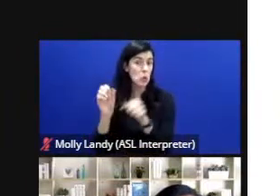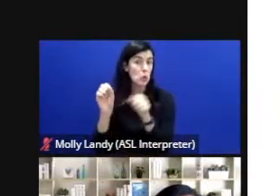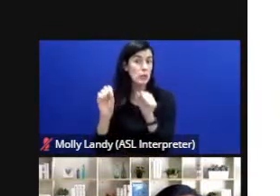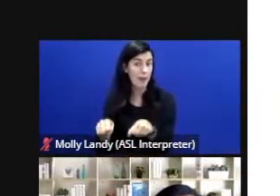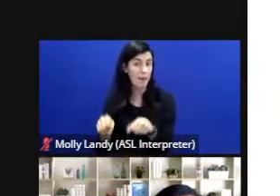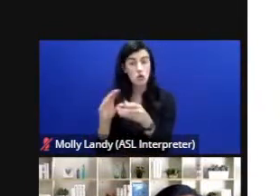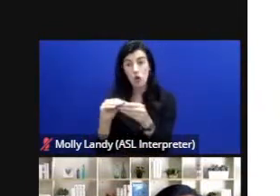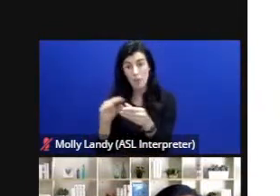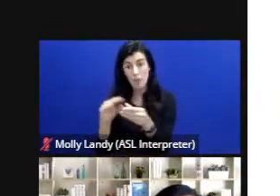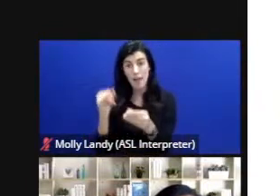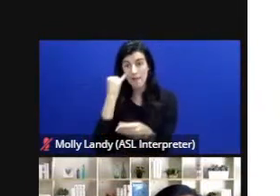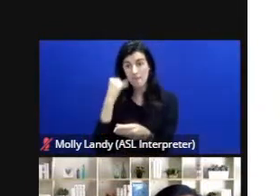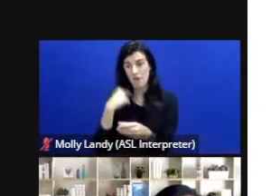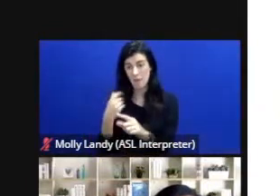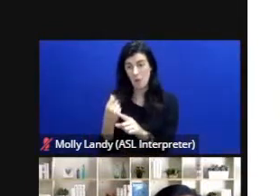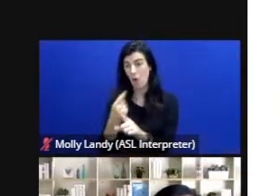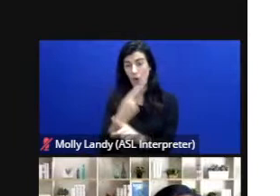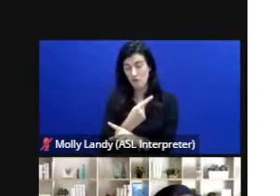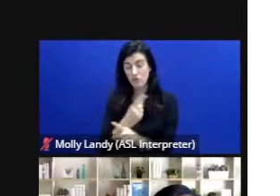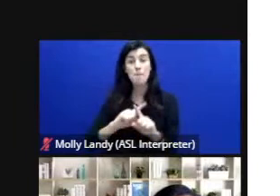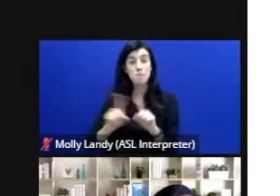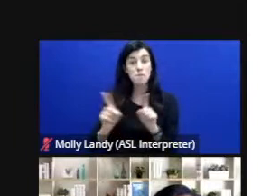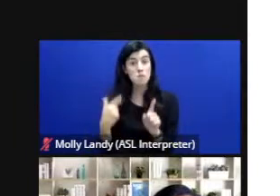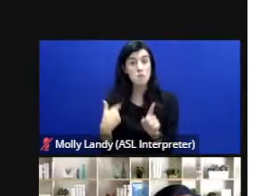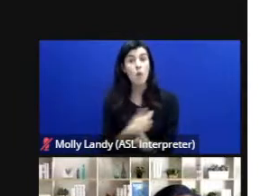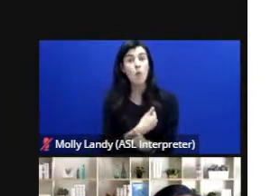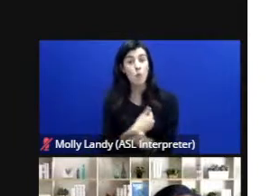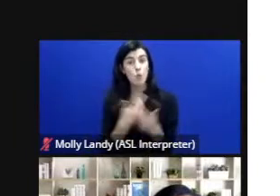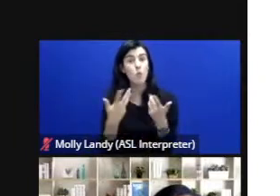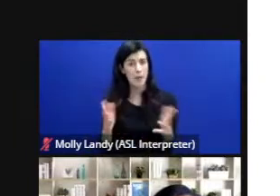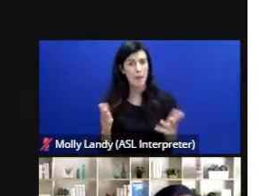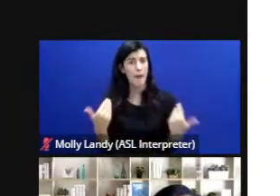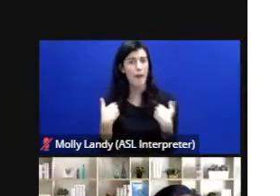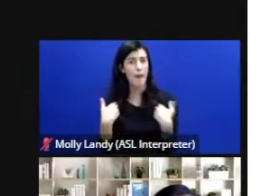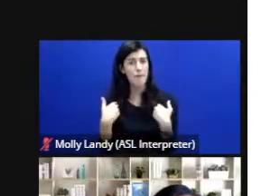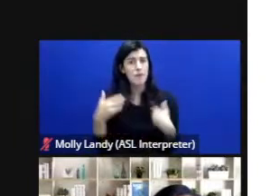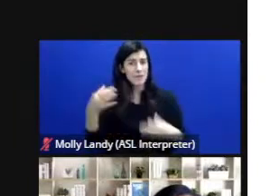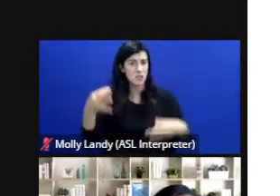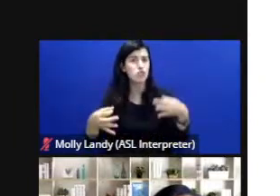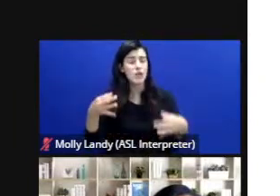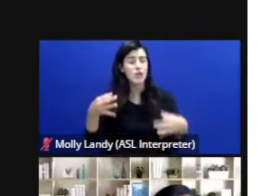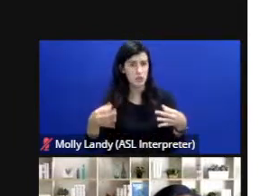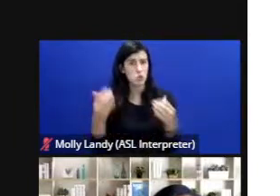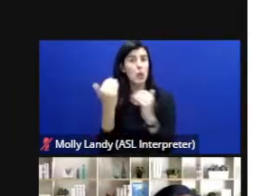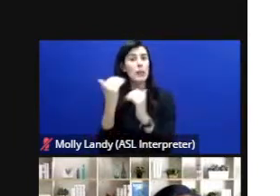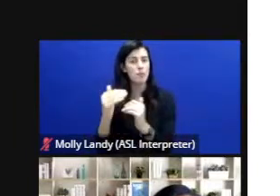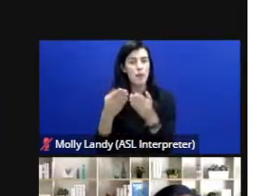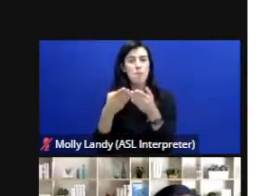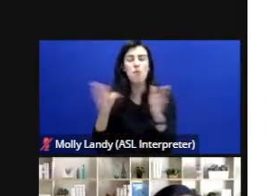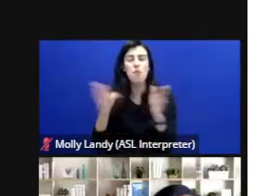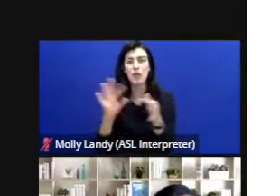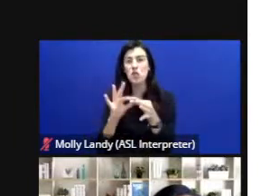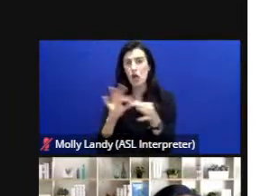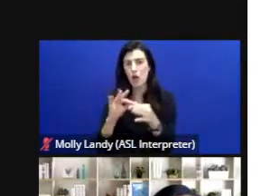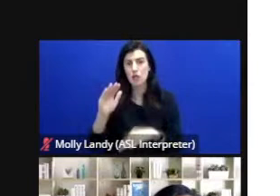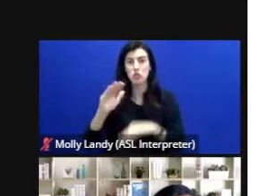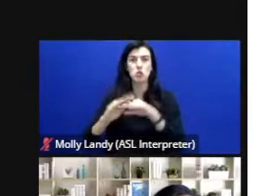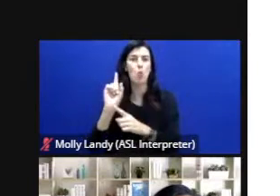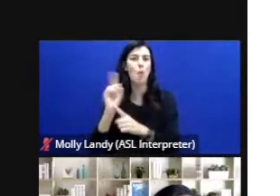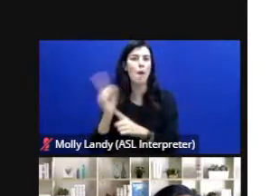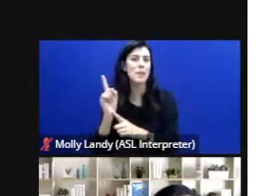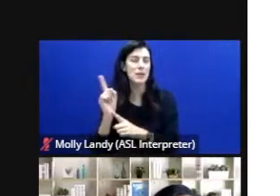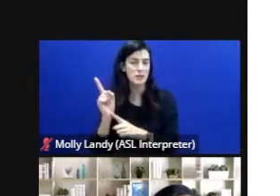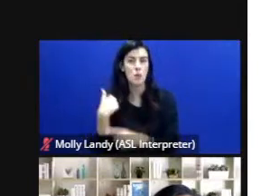track, but since we actually have the discretion to limit public comment to a minute, since we have